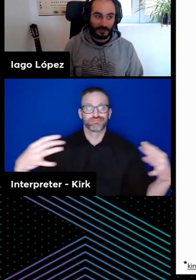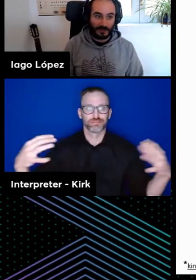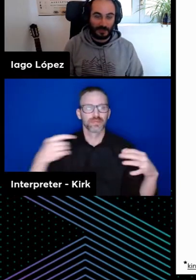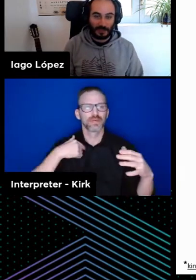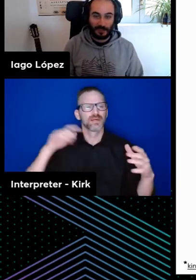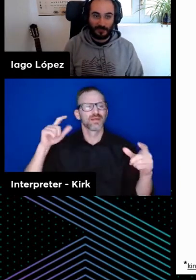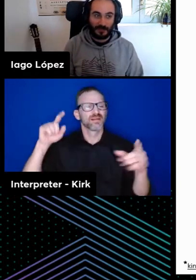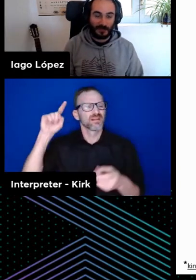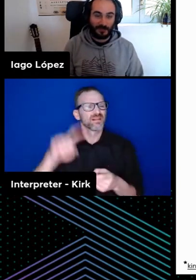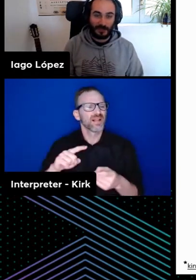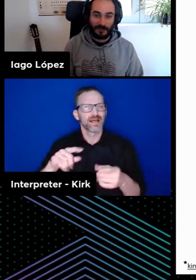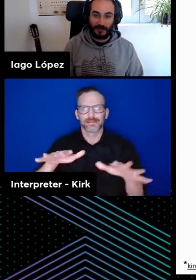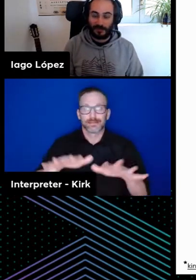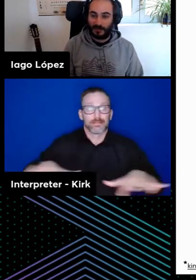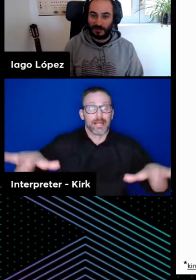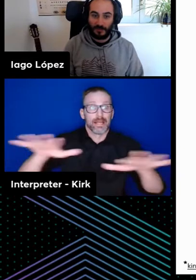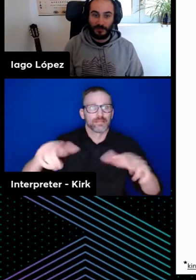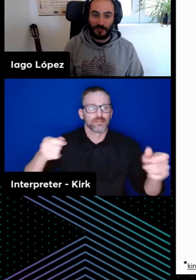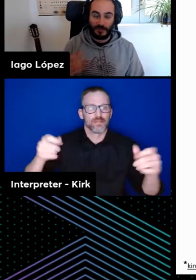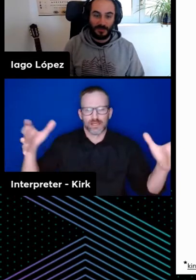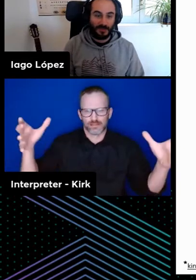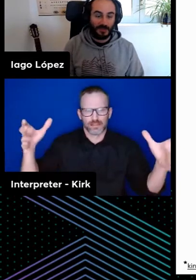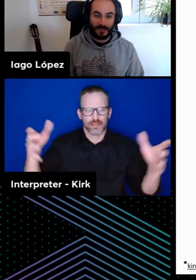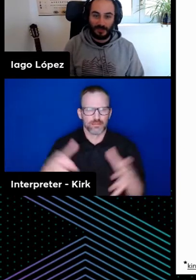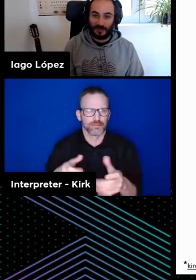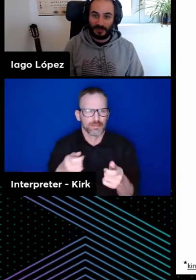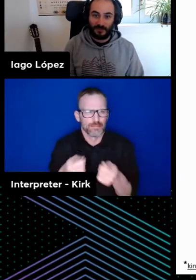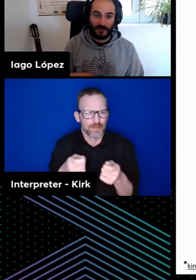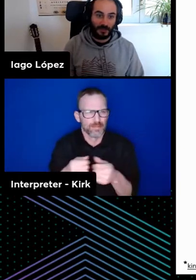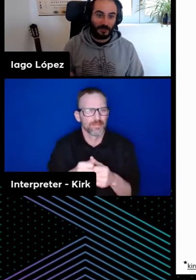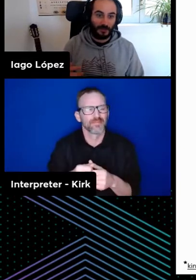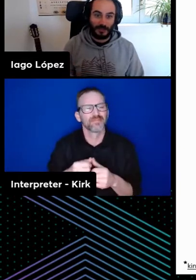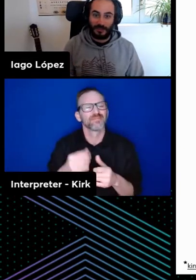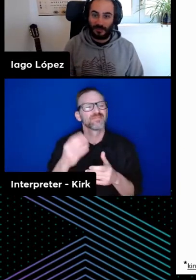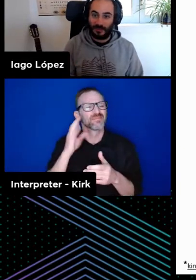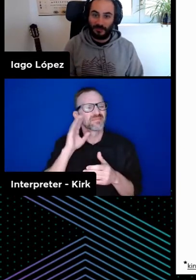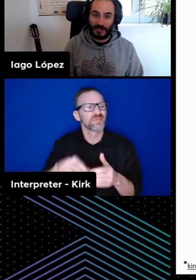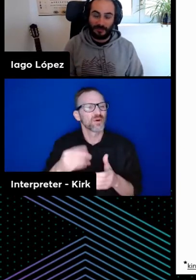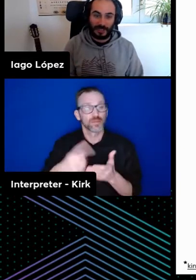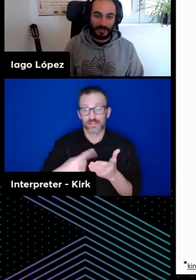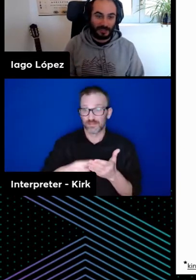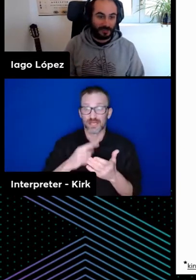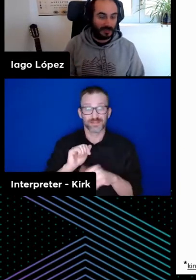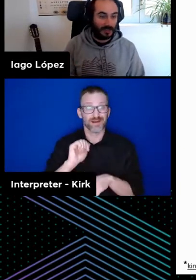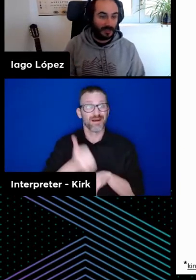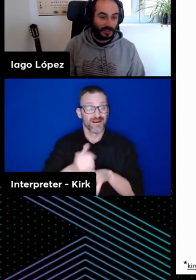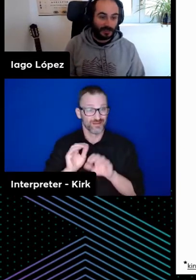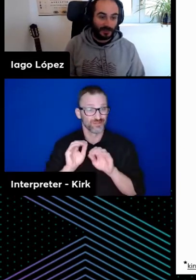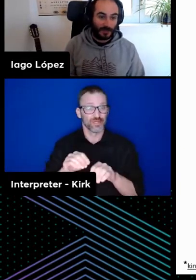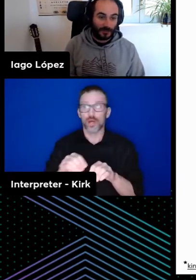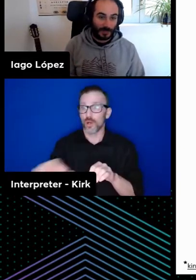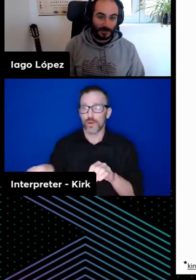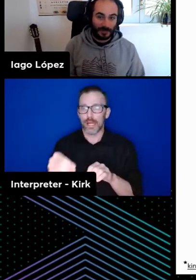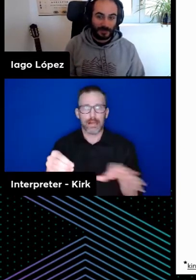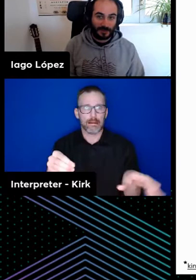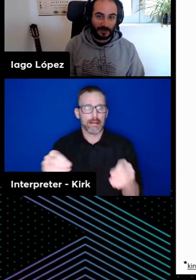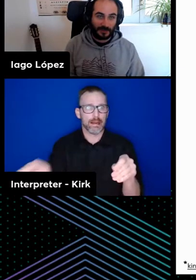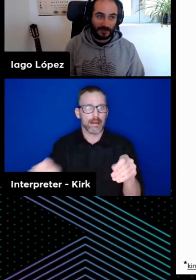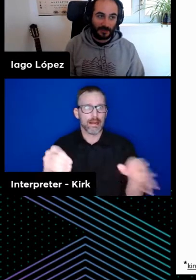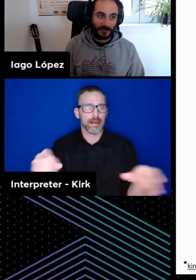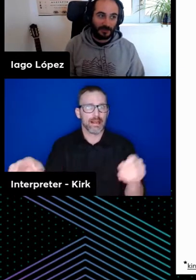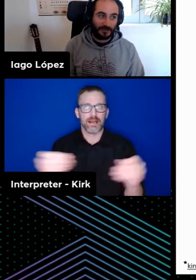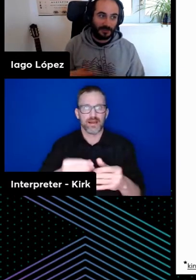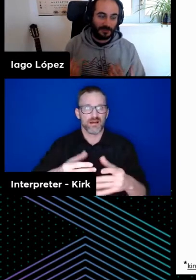I'm sure a lot of folks are familiar with some Ubuntu installations that grow and grow, and you keep adding packages. So this